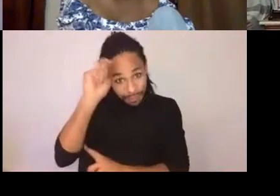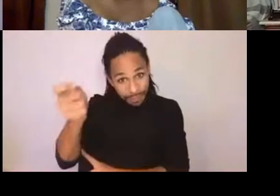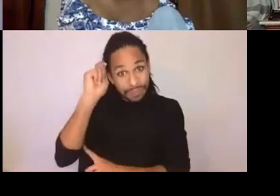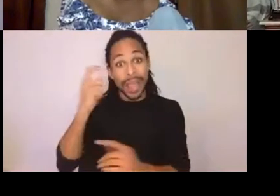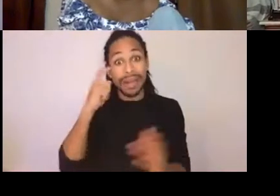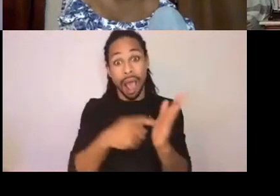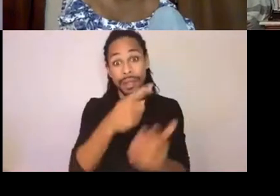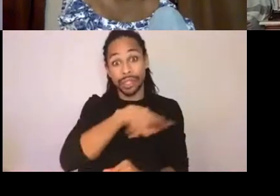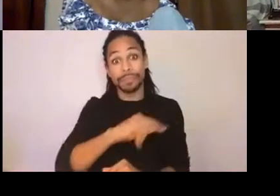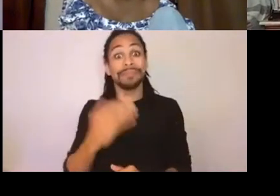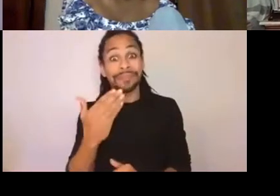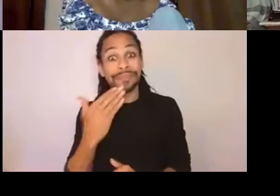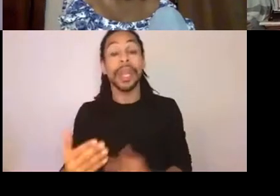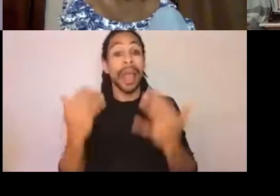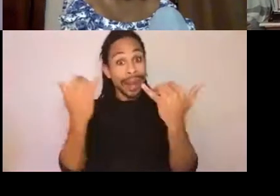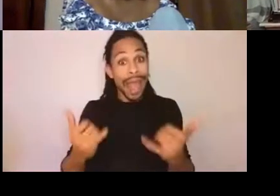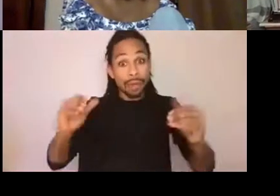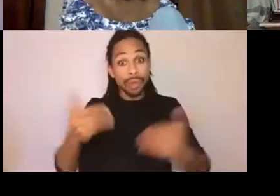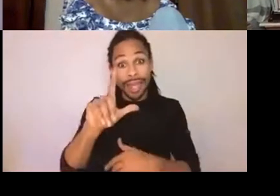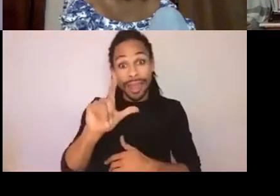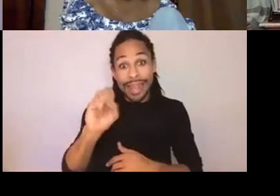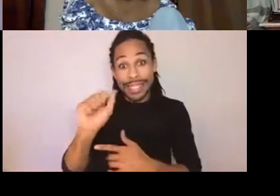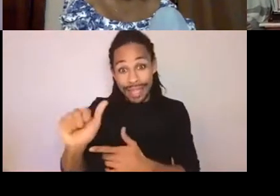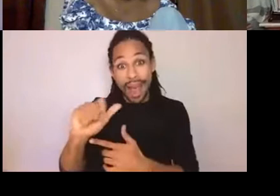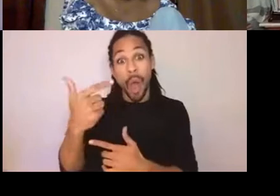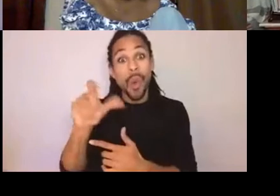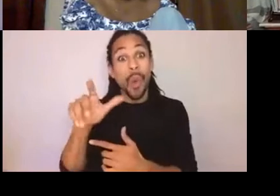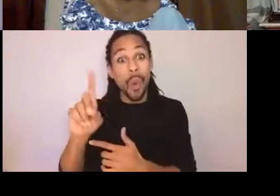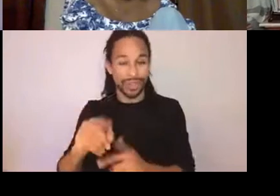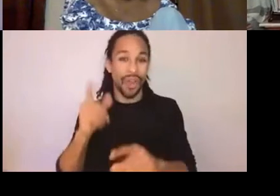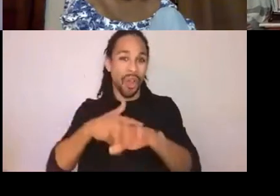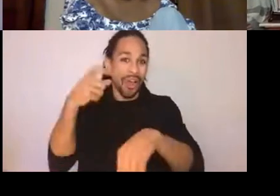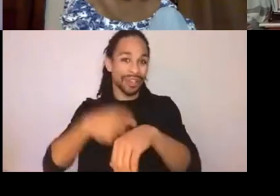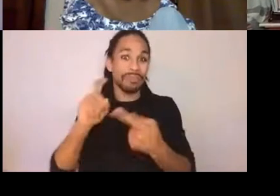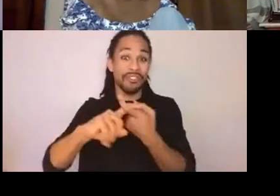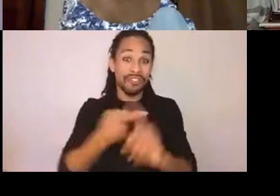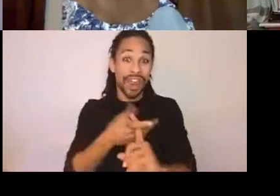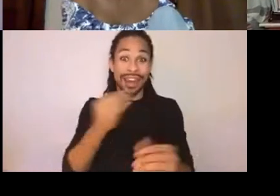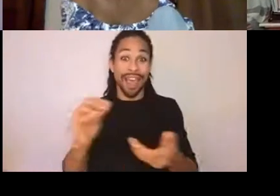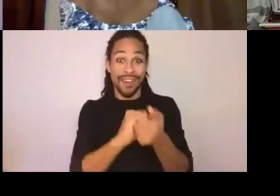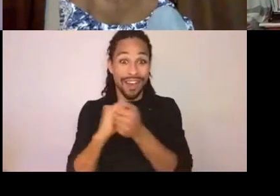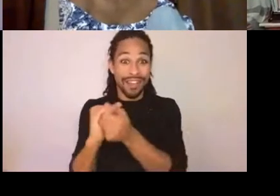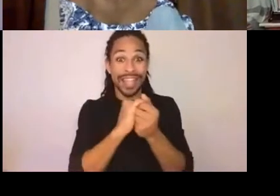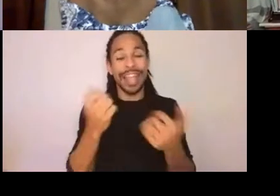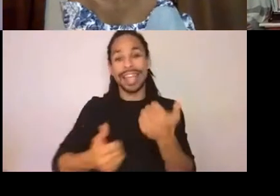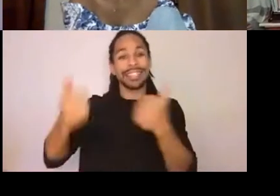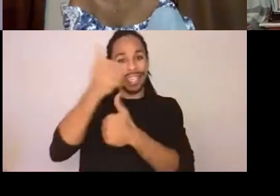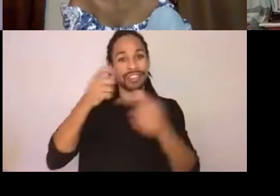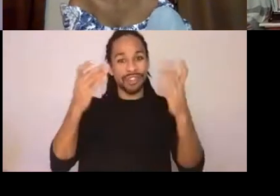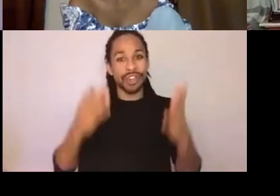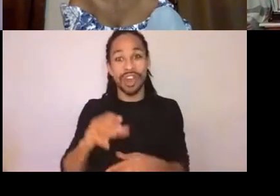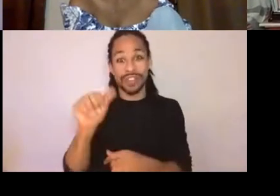pleasure to introduce Lisa Gold, who's a longtime friend and colleague, and since I think 2018, the executive director of the Asian American Arts